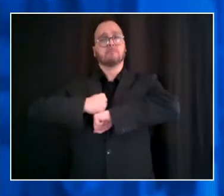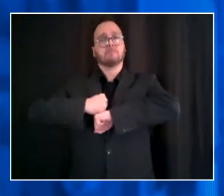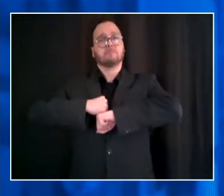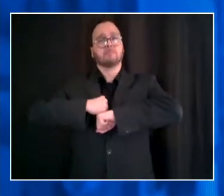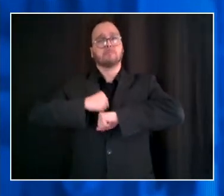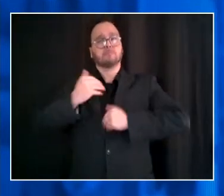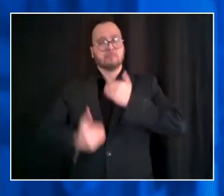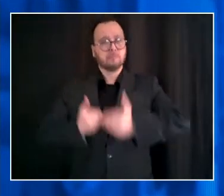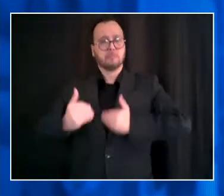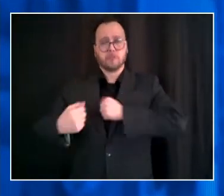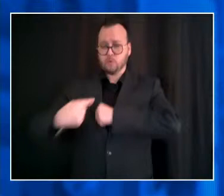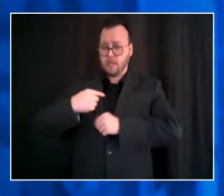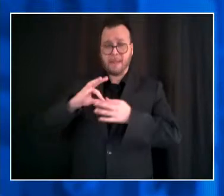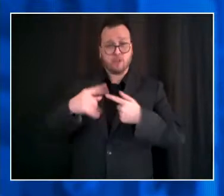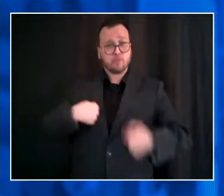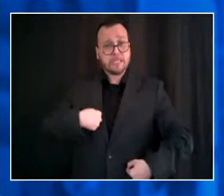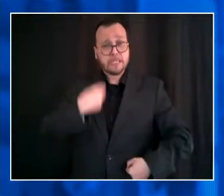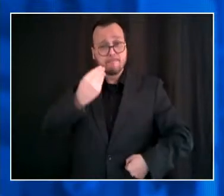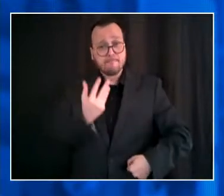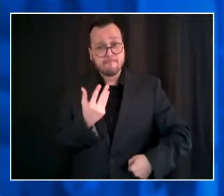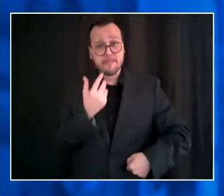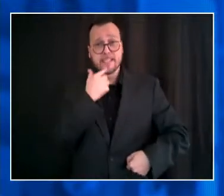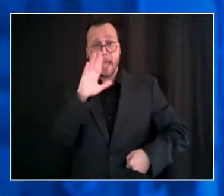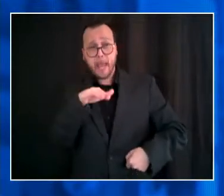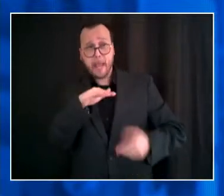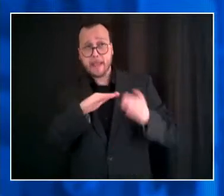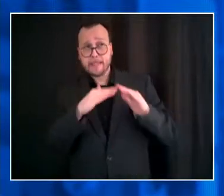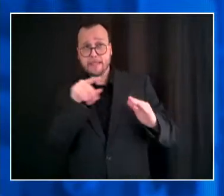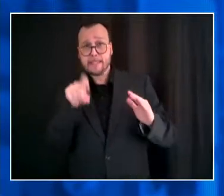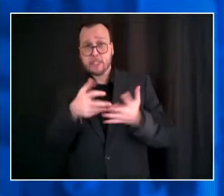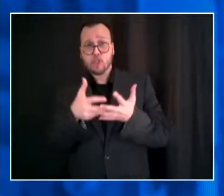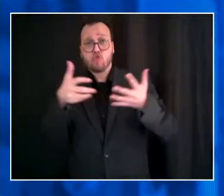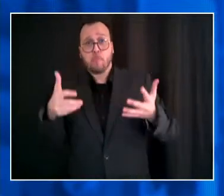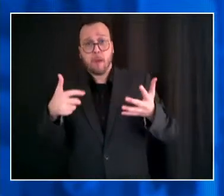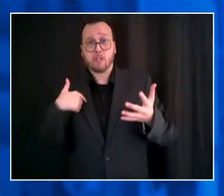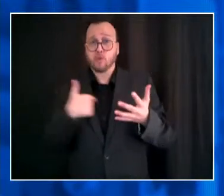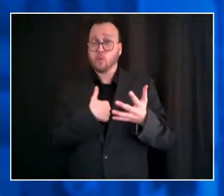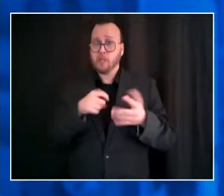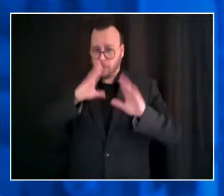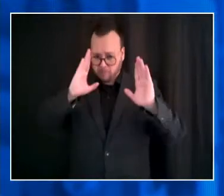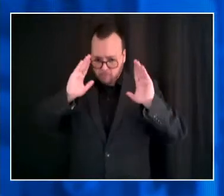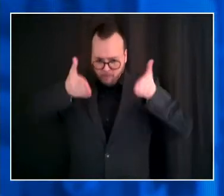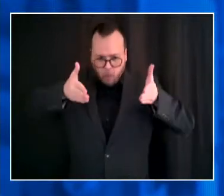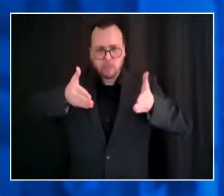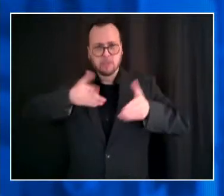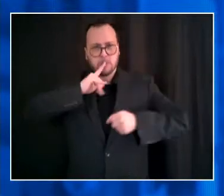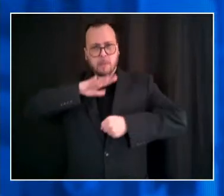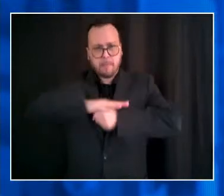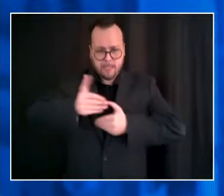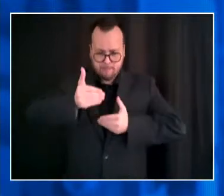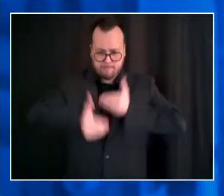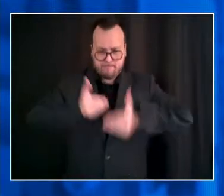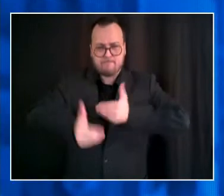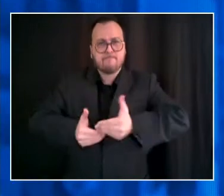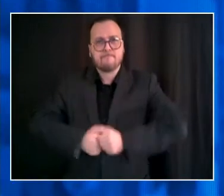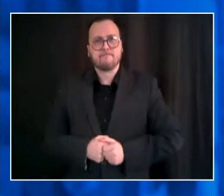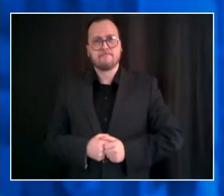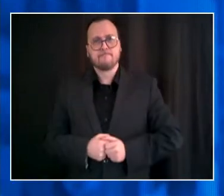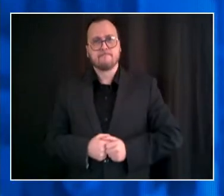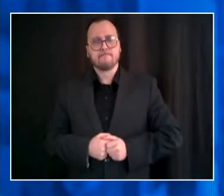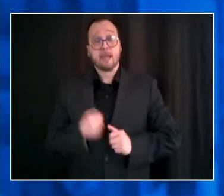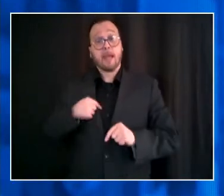to me and say the city needs too much, and we're going to stay dedicated and committed. I cannot thank you